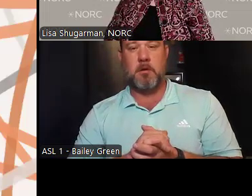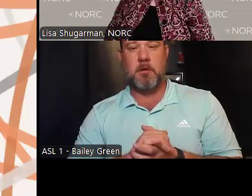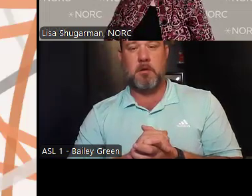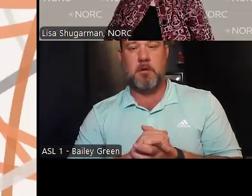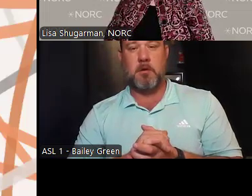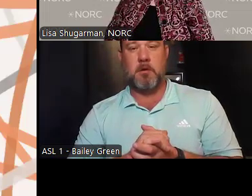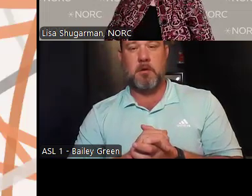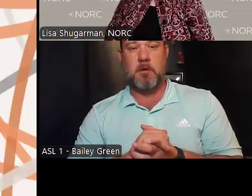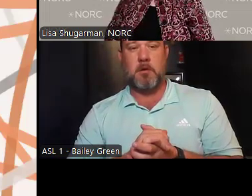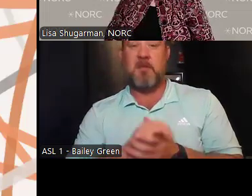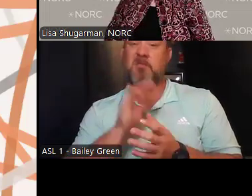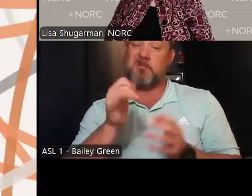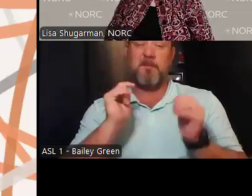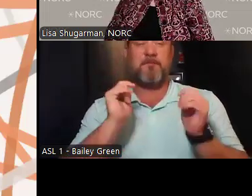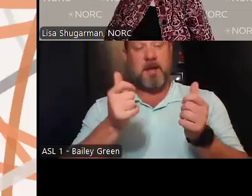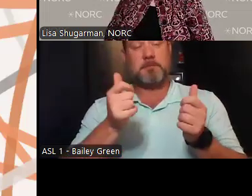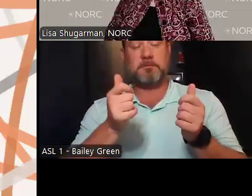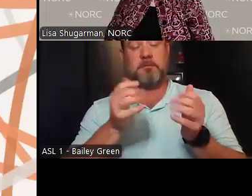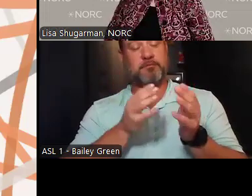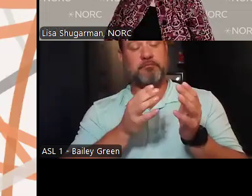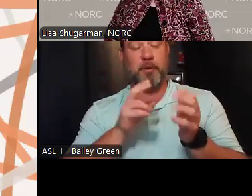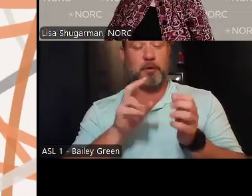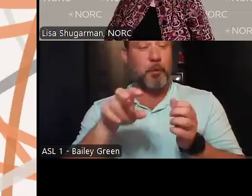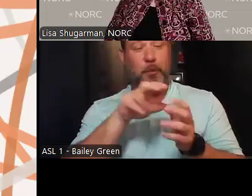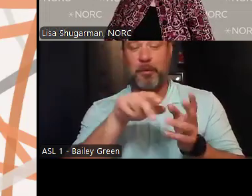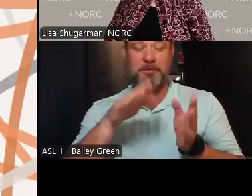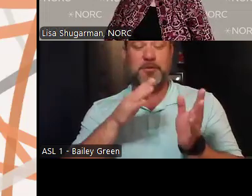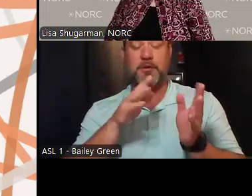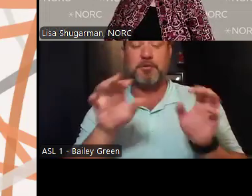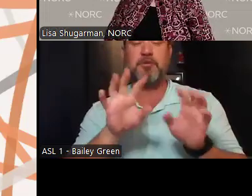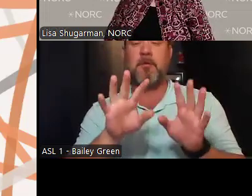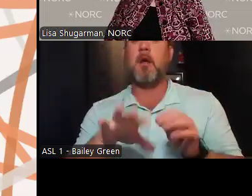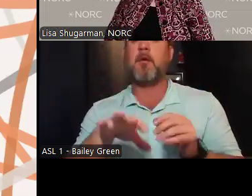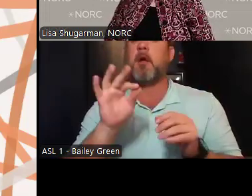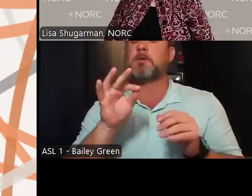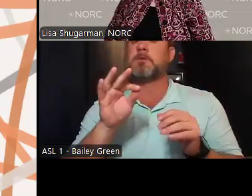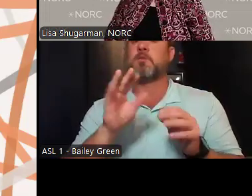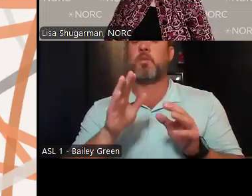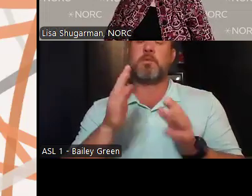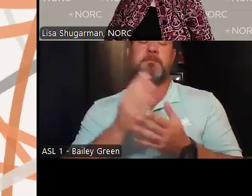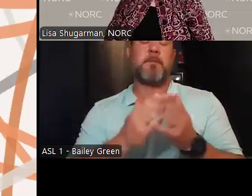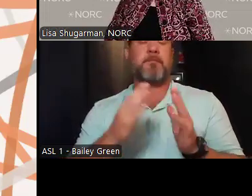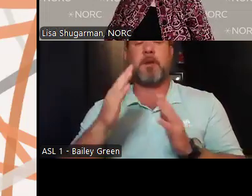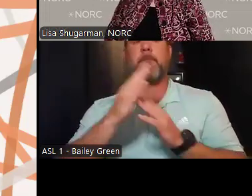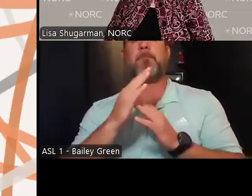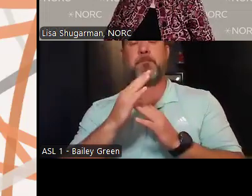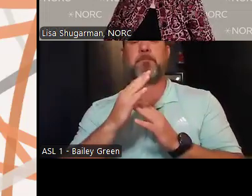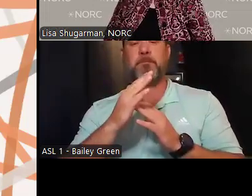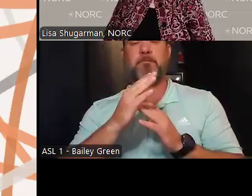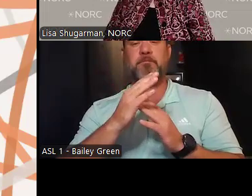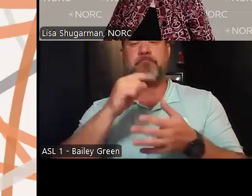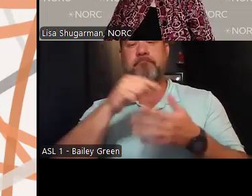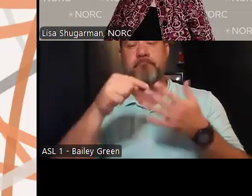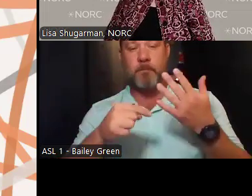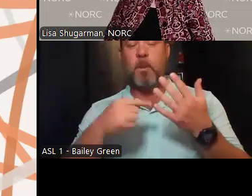This was a quick tour through the survey. The findings from the survey are just some of the top line findings. We're continuing to analyze